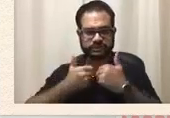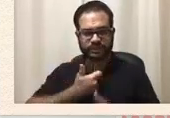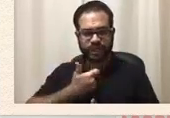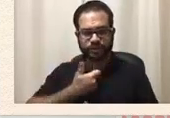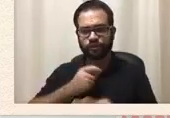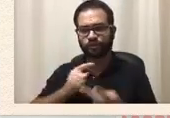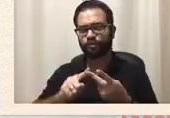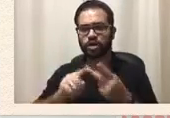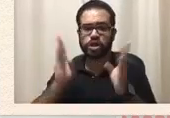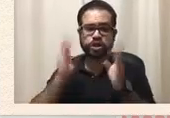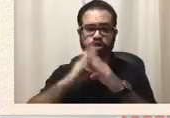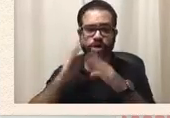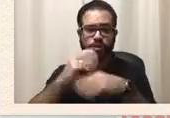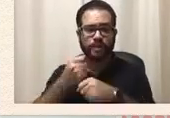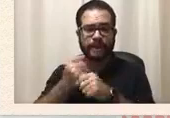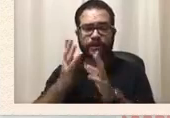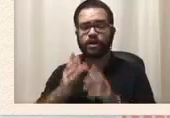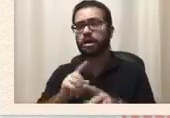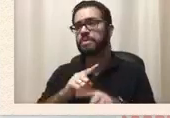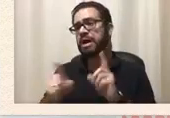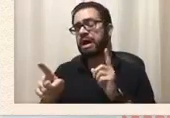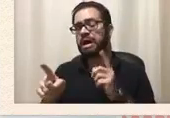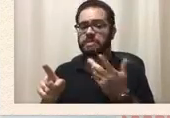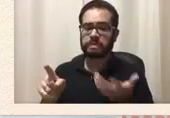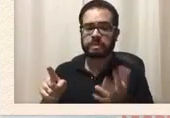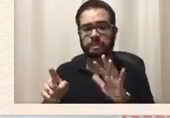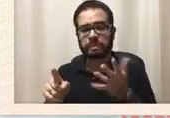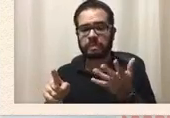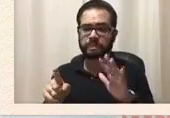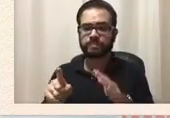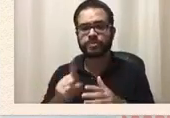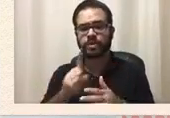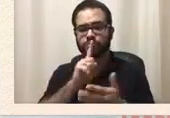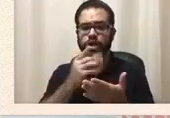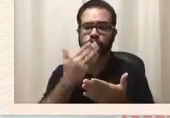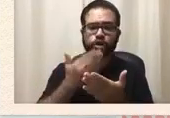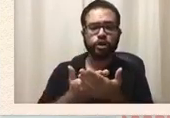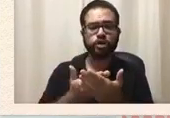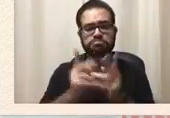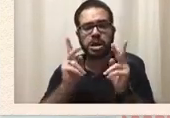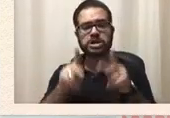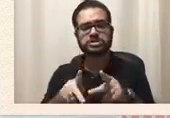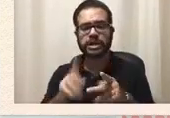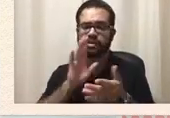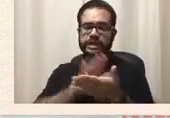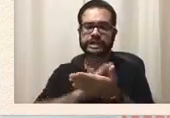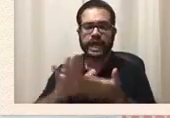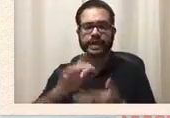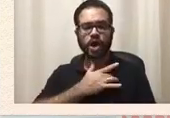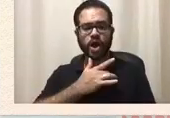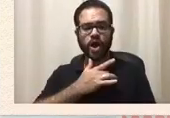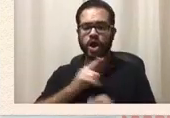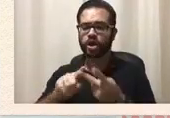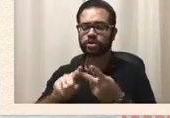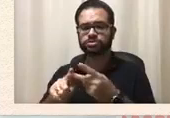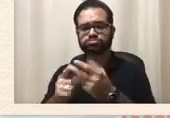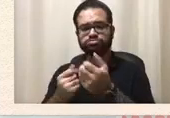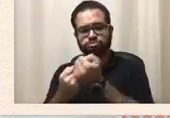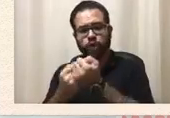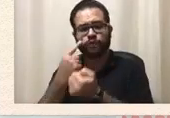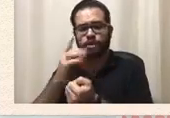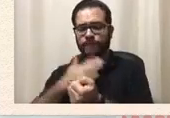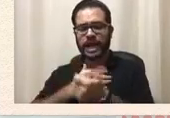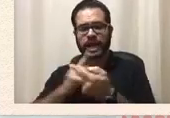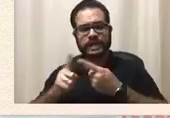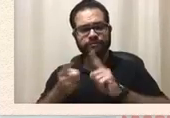all in all, I had a kind heart, was loyal to my friends, and generally a well-meaning